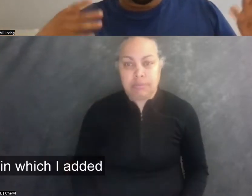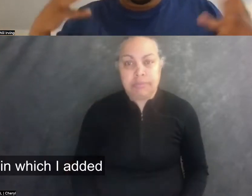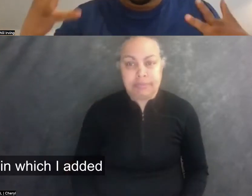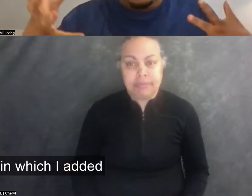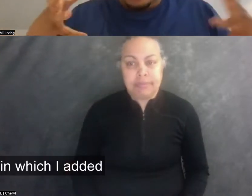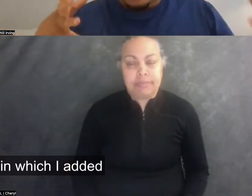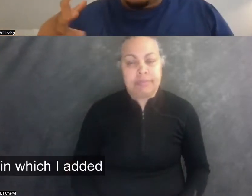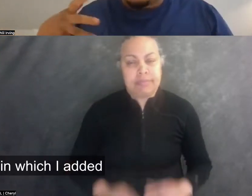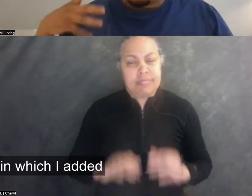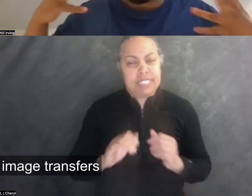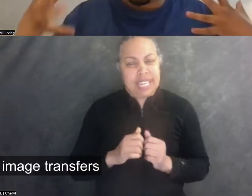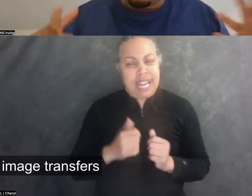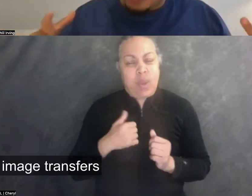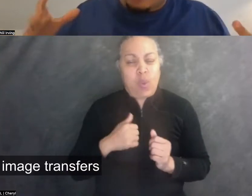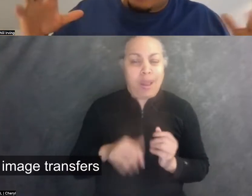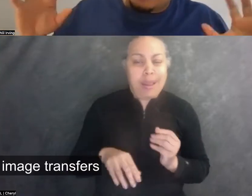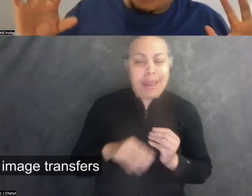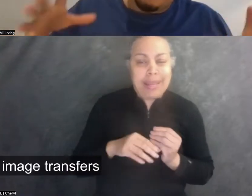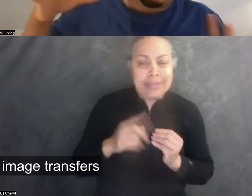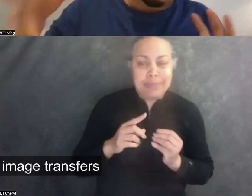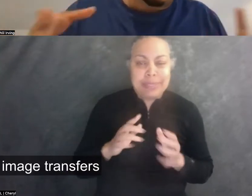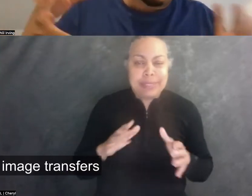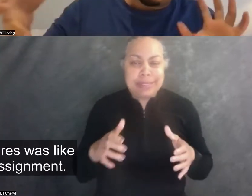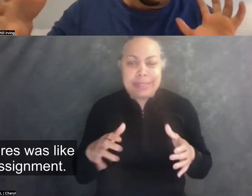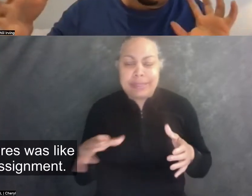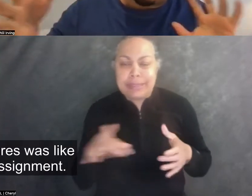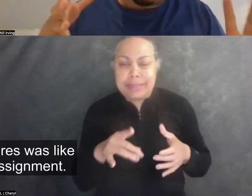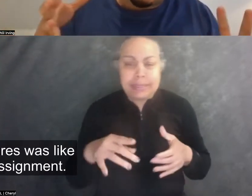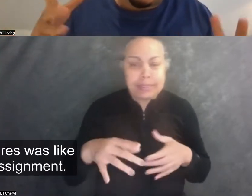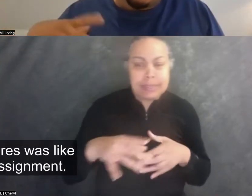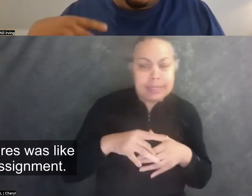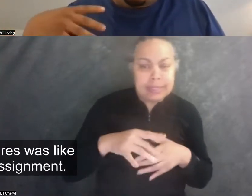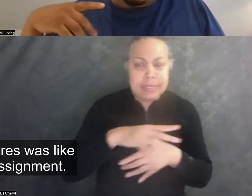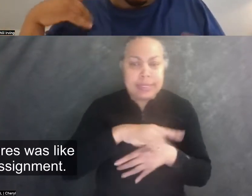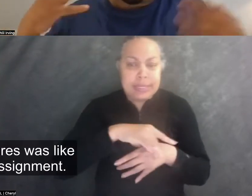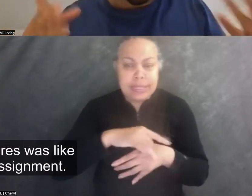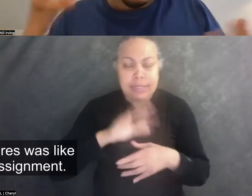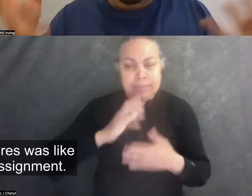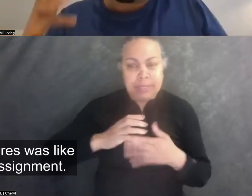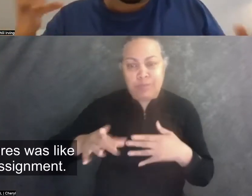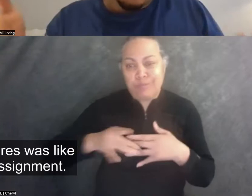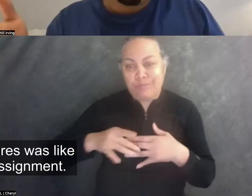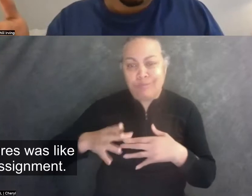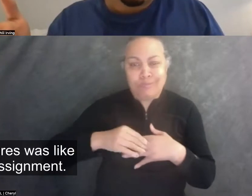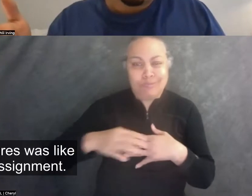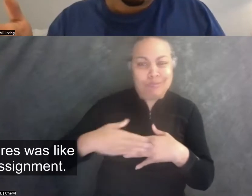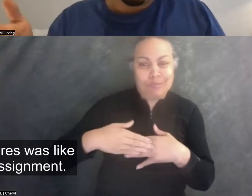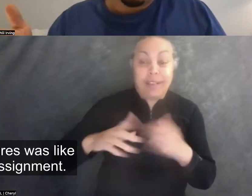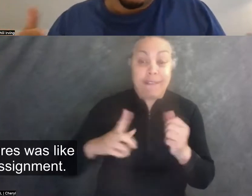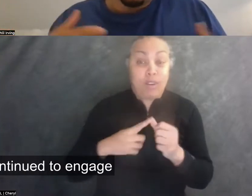ways in which I added or started adding image transfers to the sculptures was like first as an